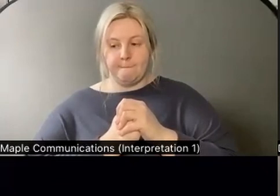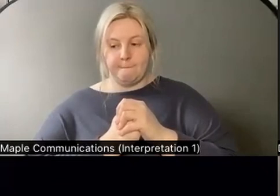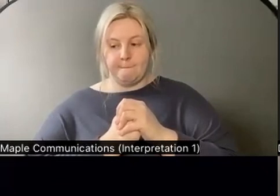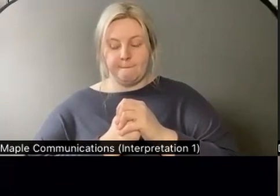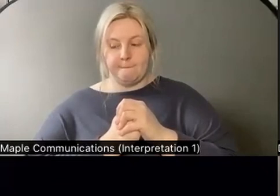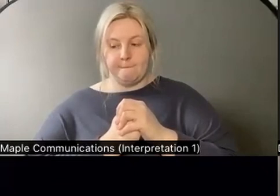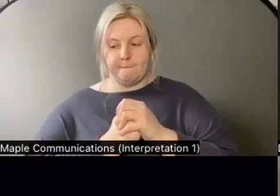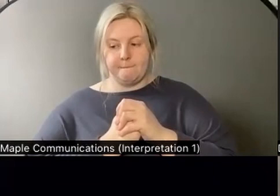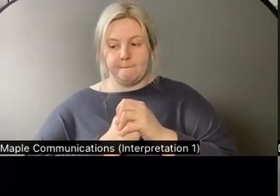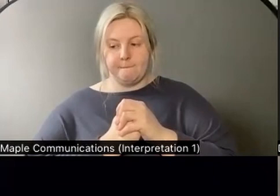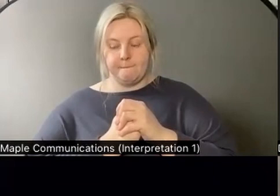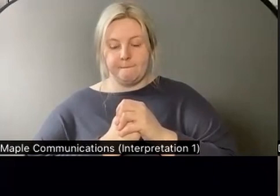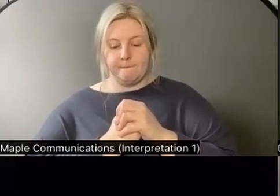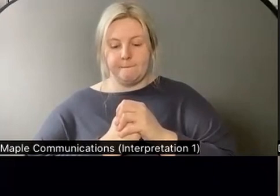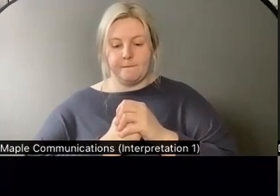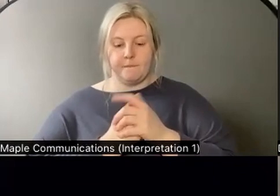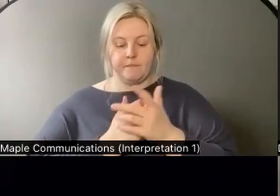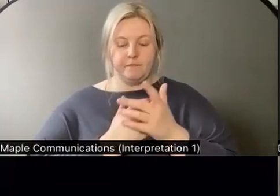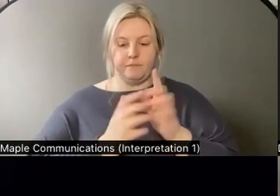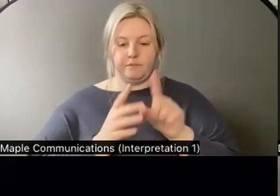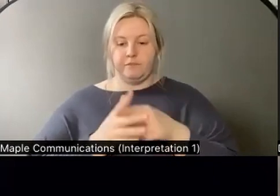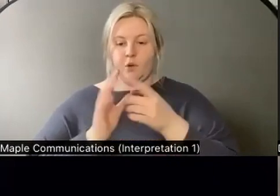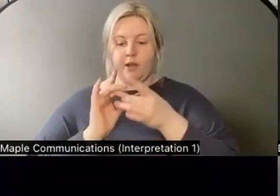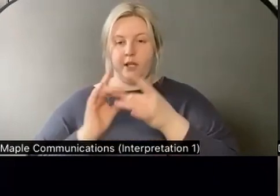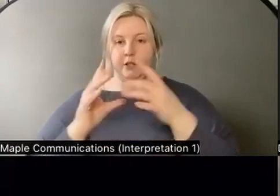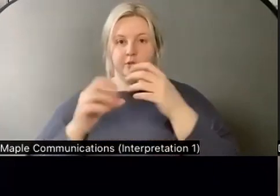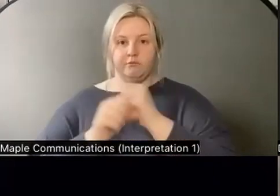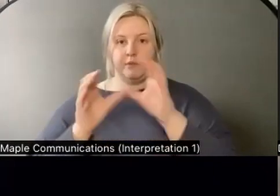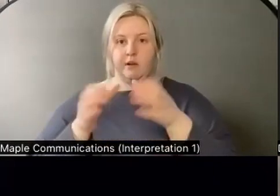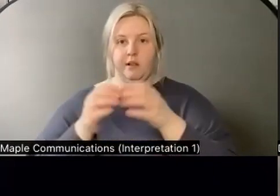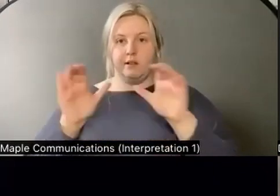achieved through collective action, togetherness, and support.